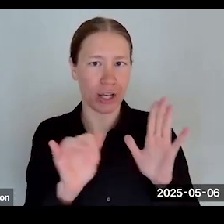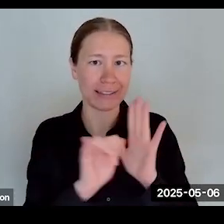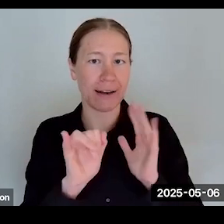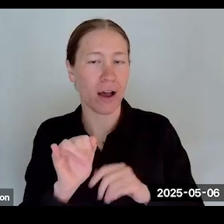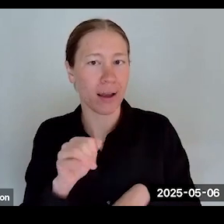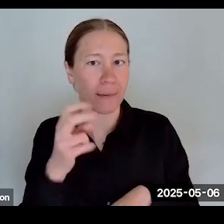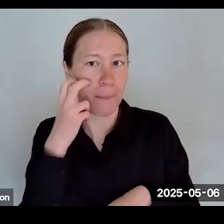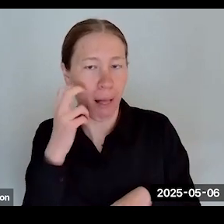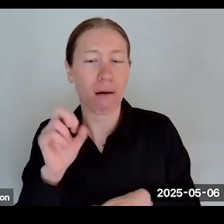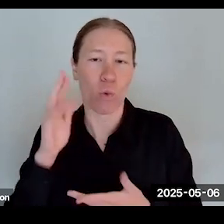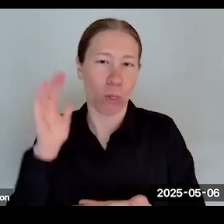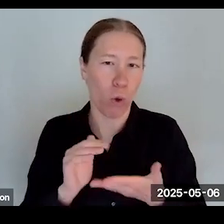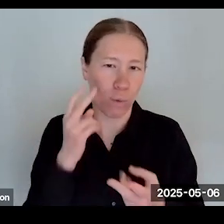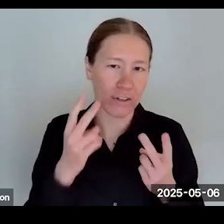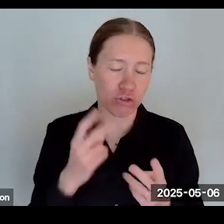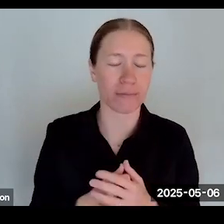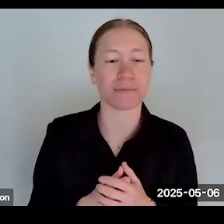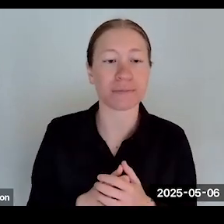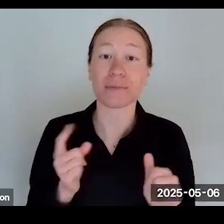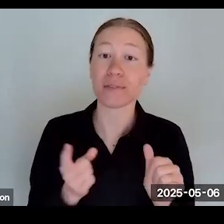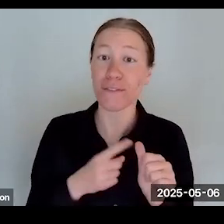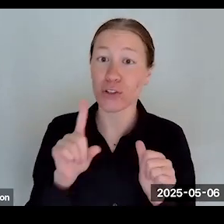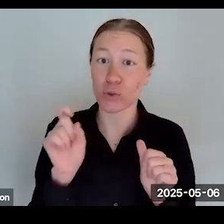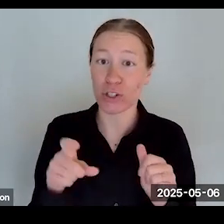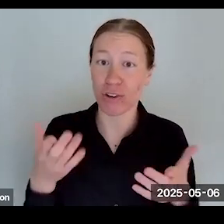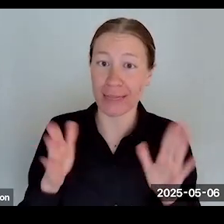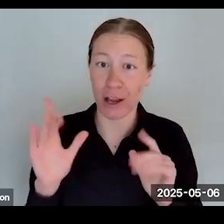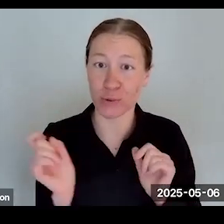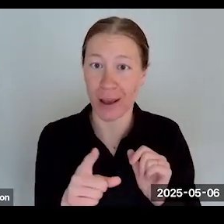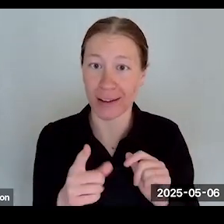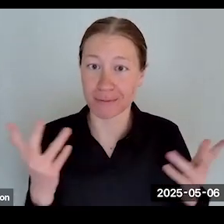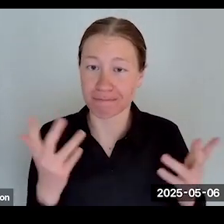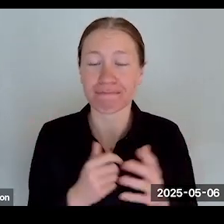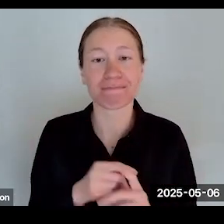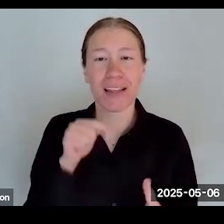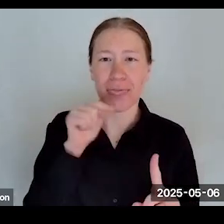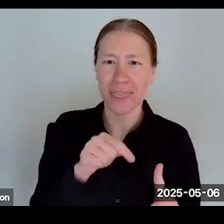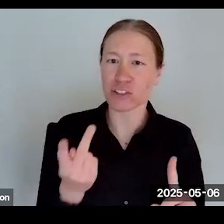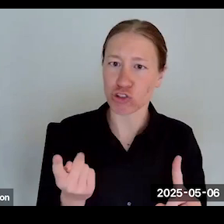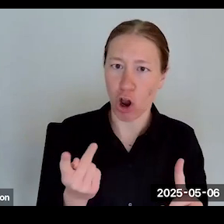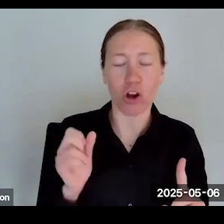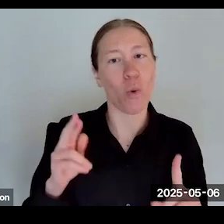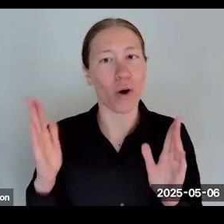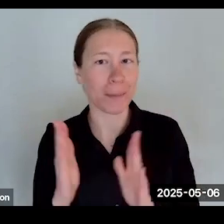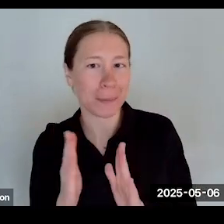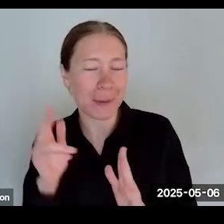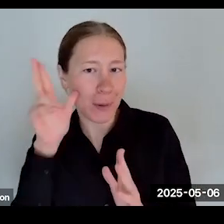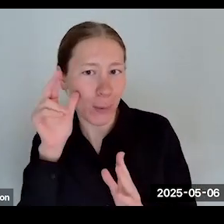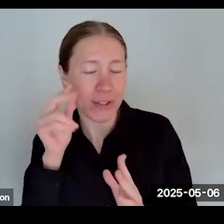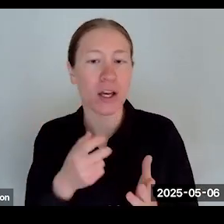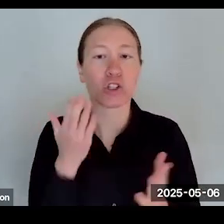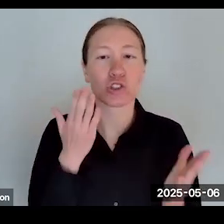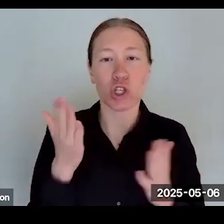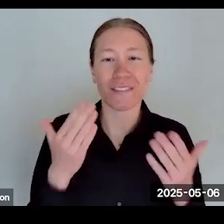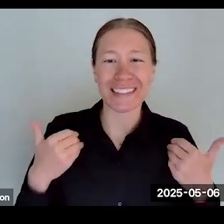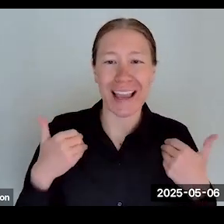vision. The first question we're allowed to ask: is this dog or miniature horse a service animal required because